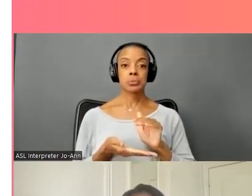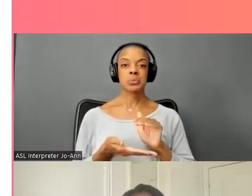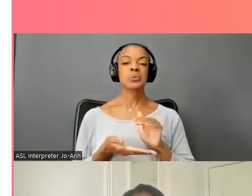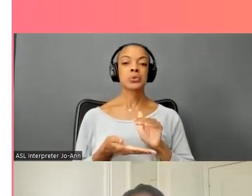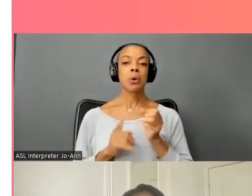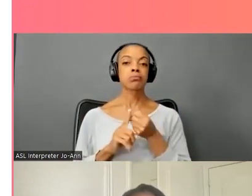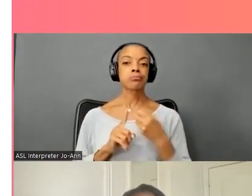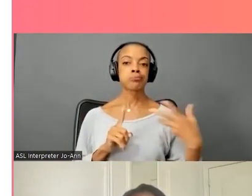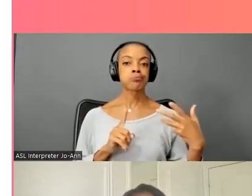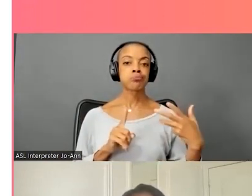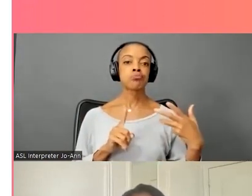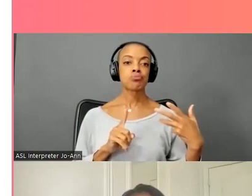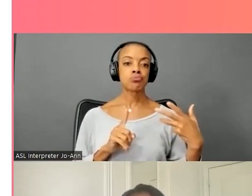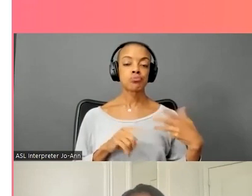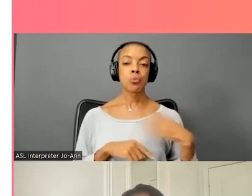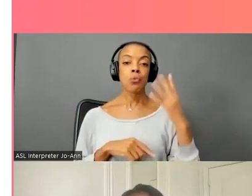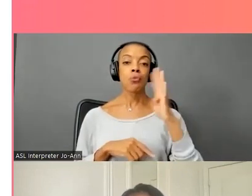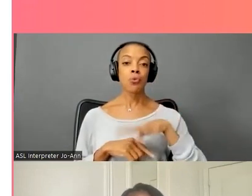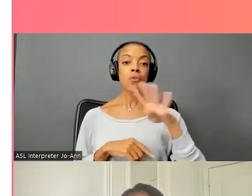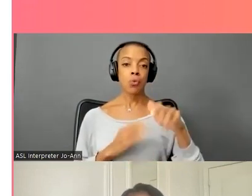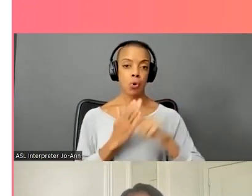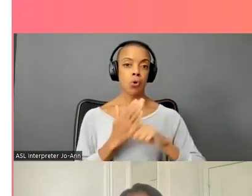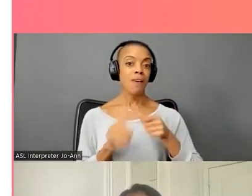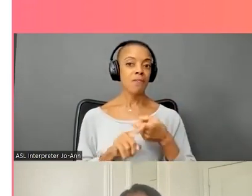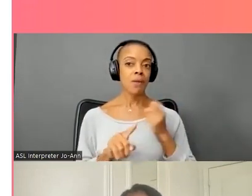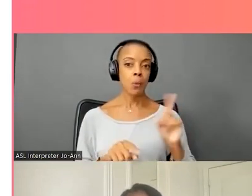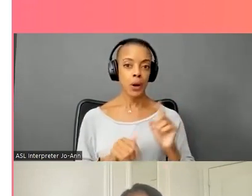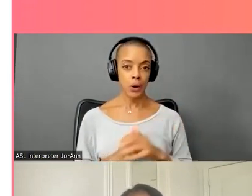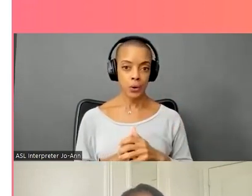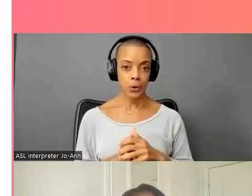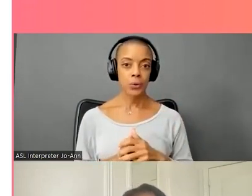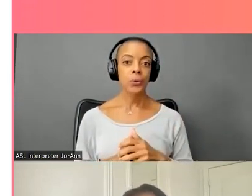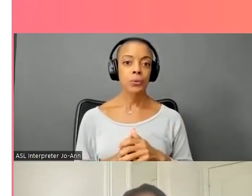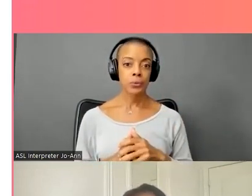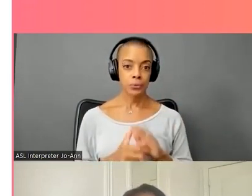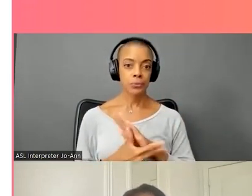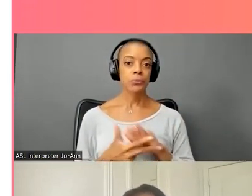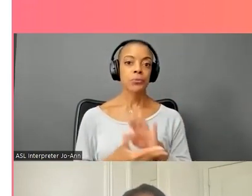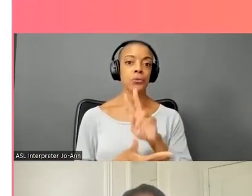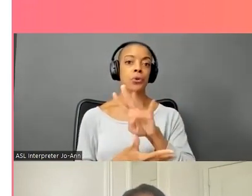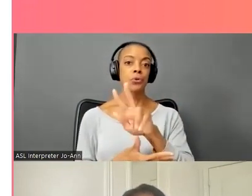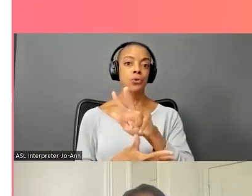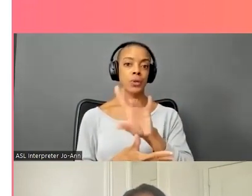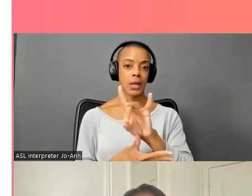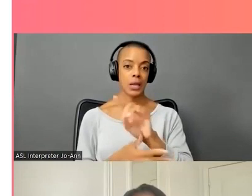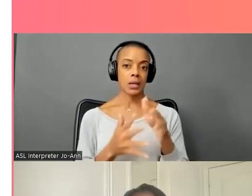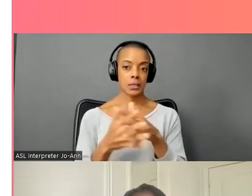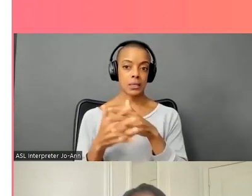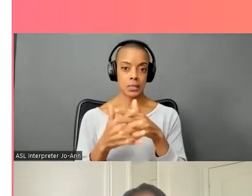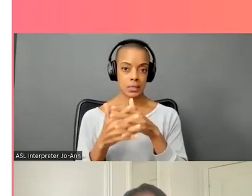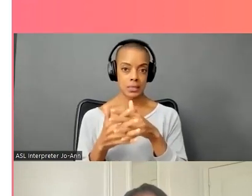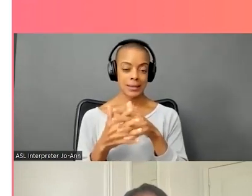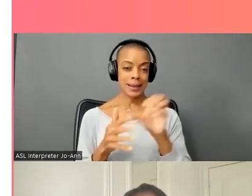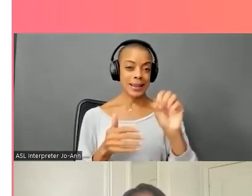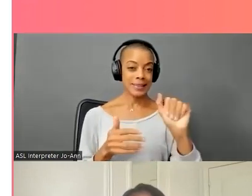detail on what these 44 articles where they came from. So 38 were from the US, and I think Samira kind